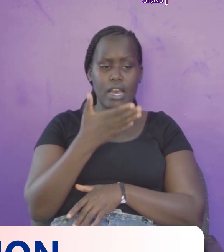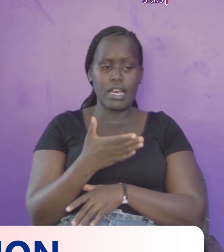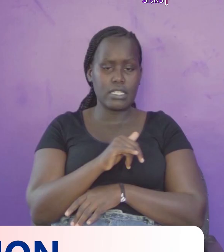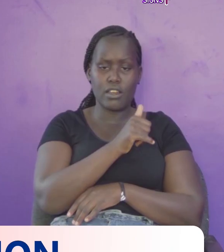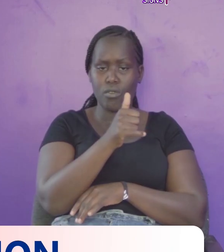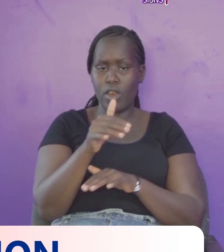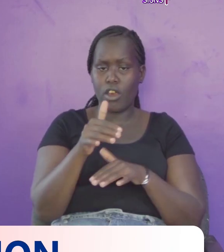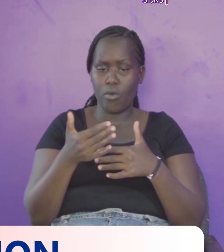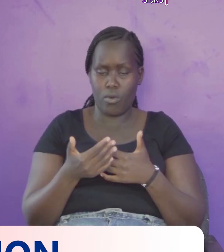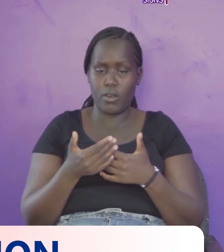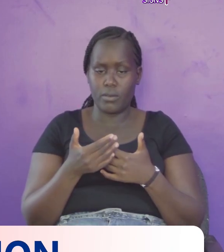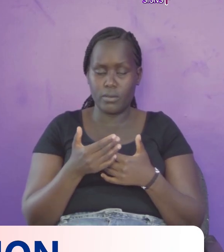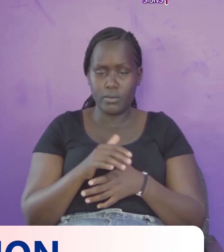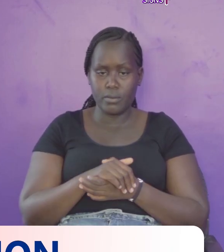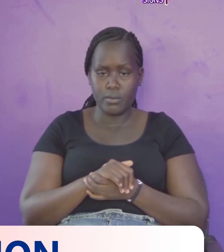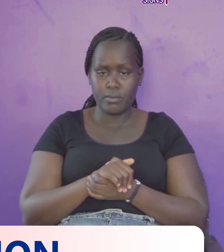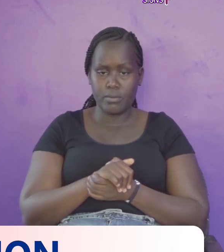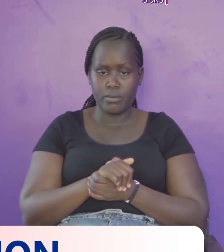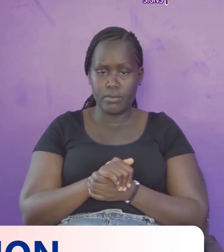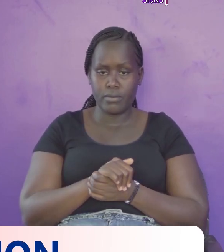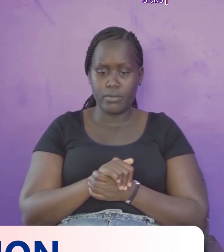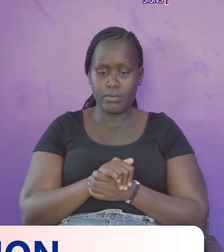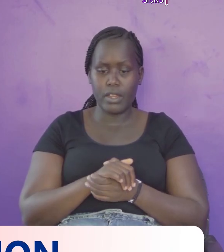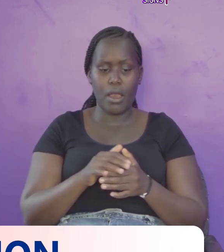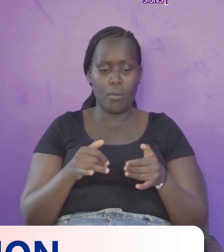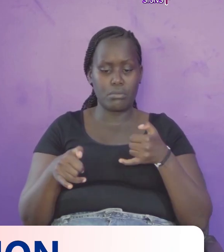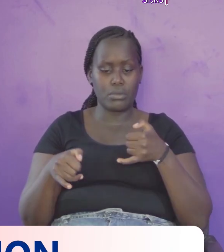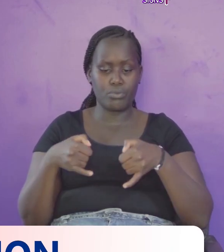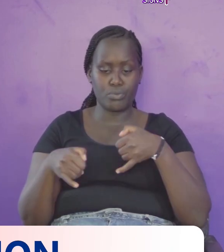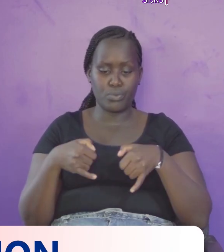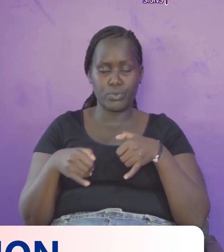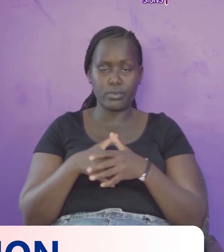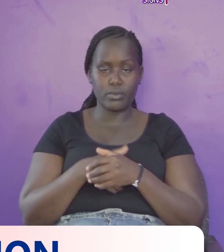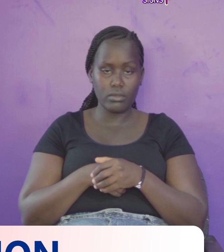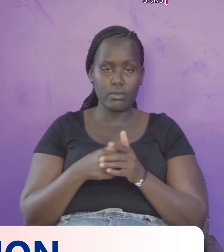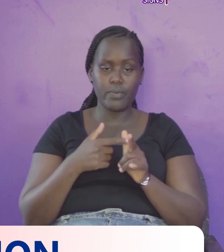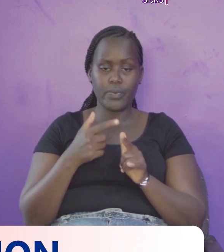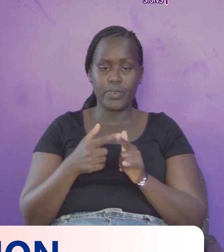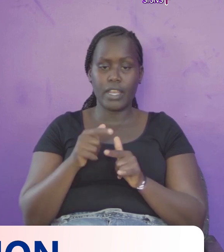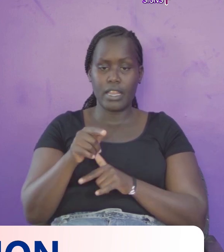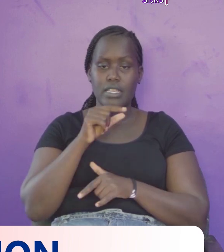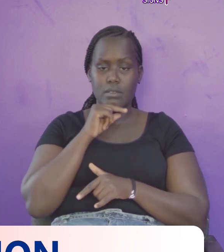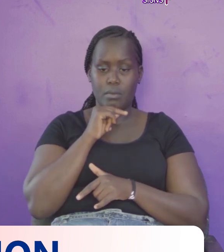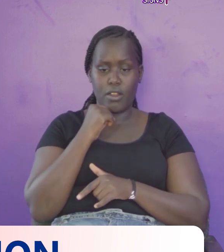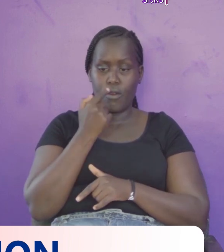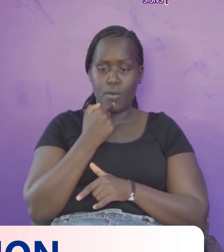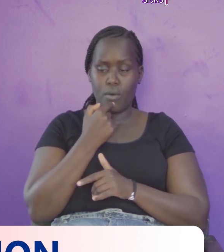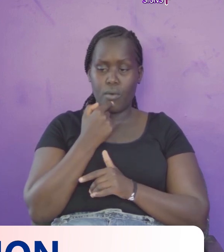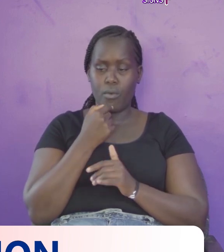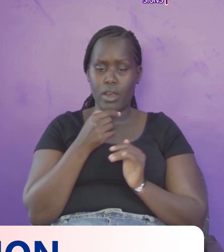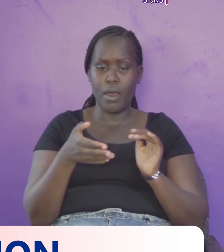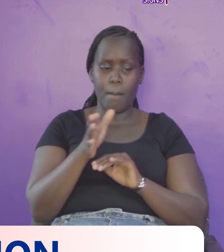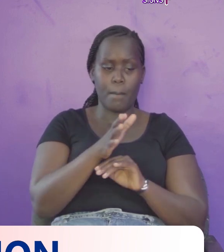negatively. I got shaken. And then this man who had put me on the